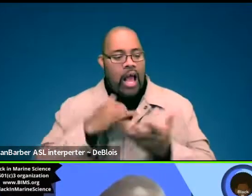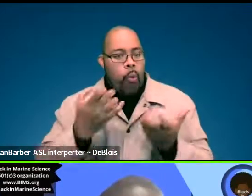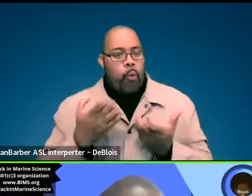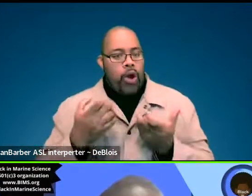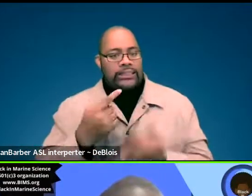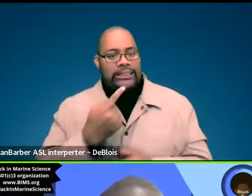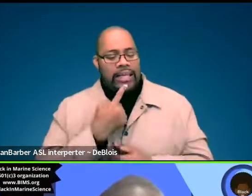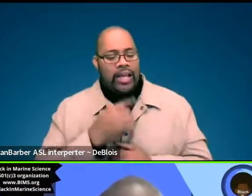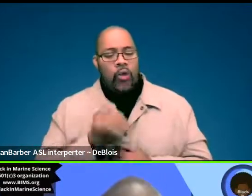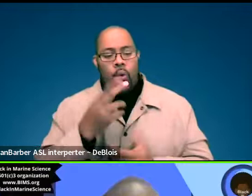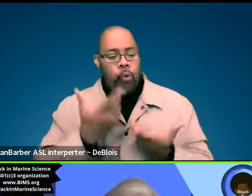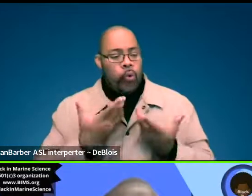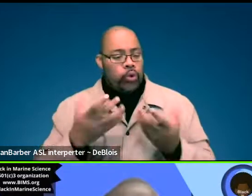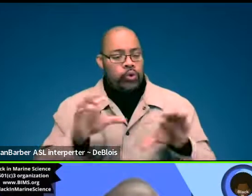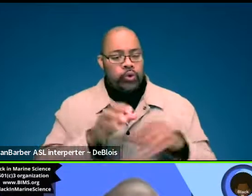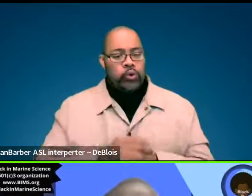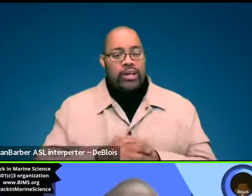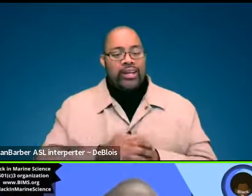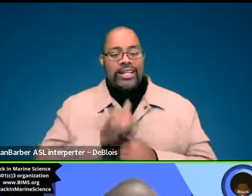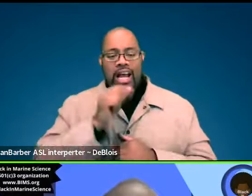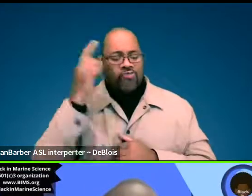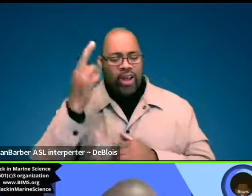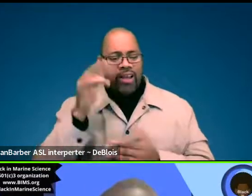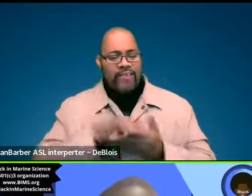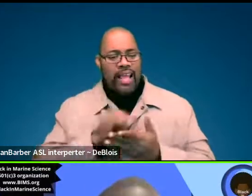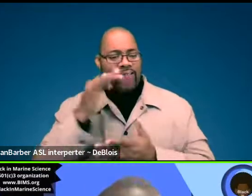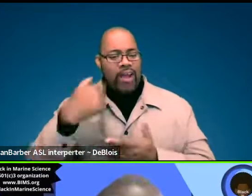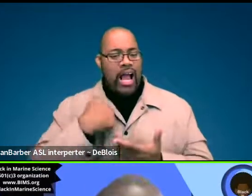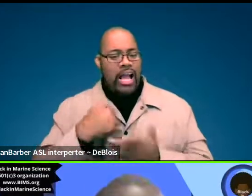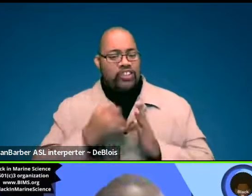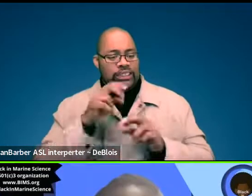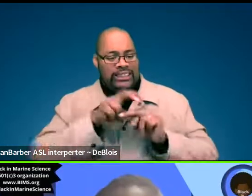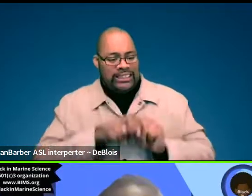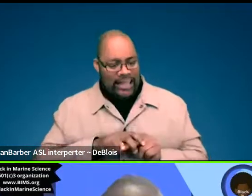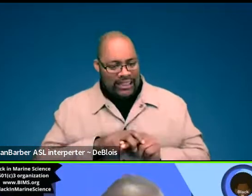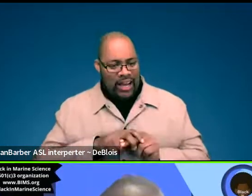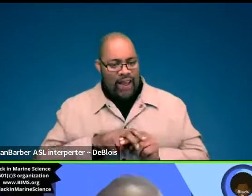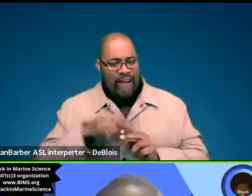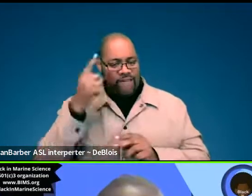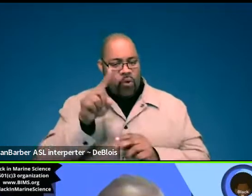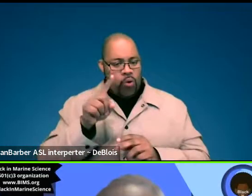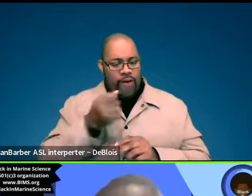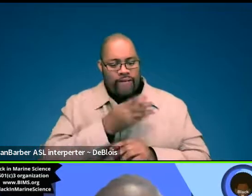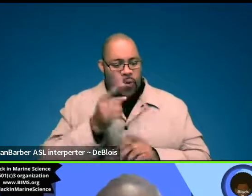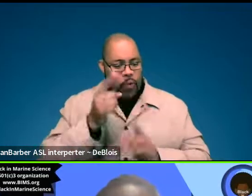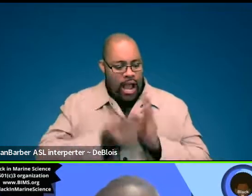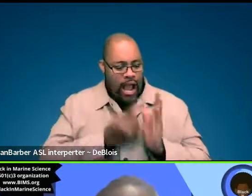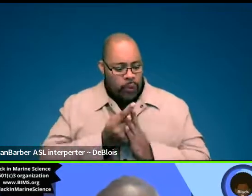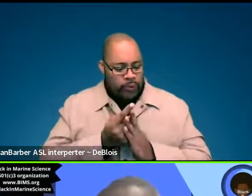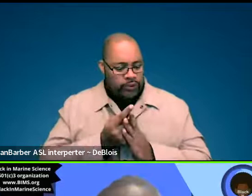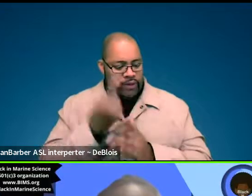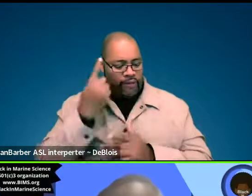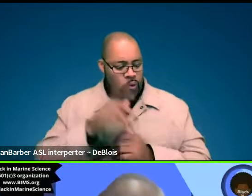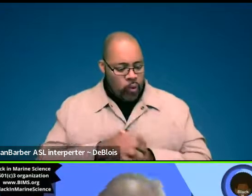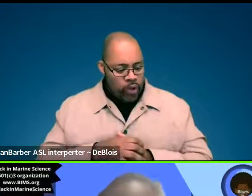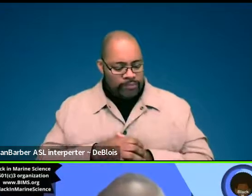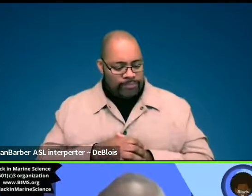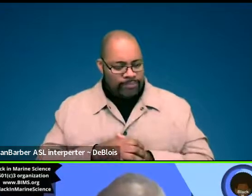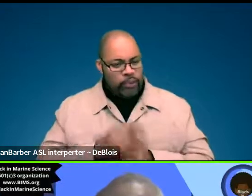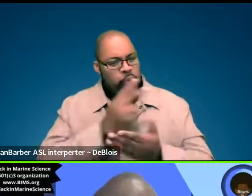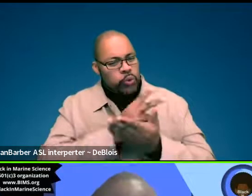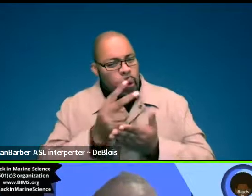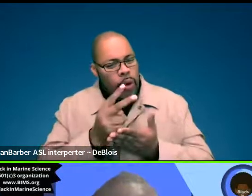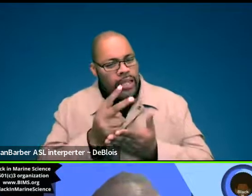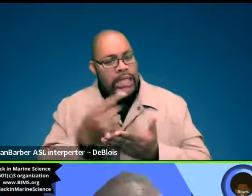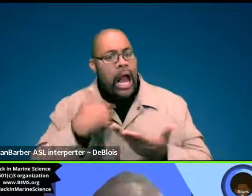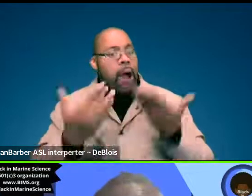to say or do. Not realizing that if I would have just sat down for a couple of hours for, 2 weeks or